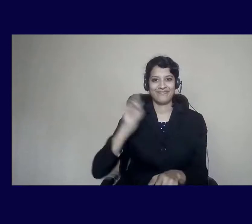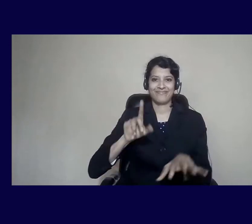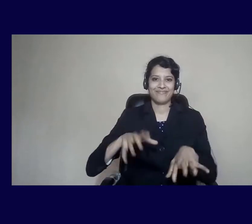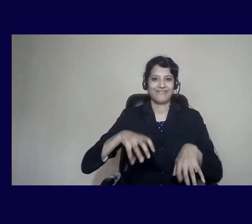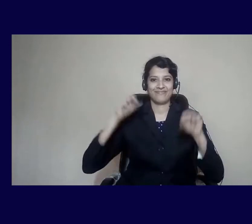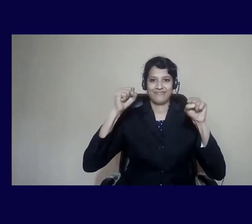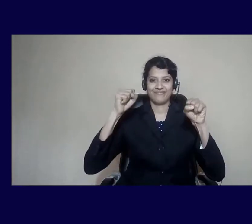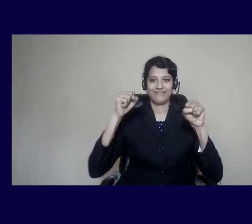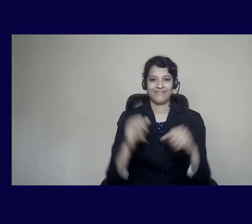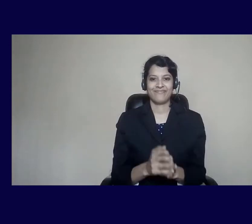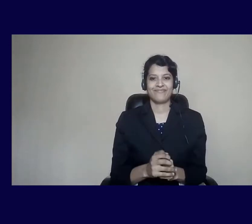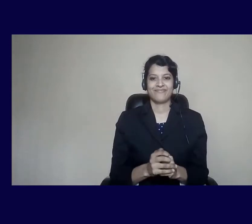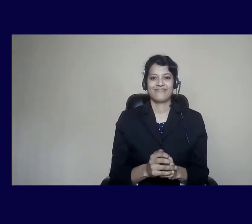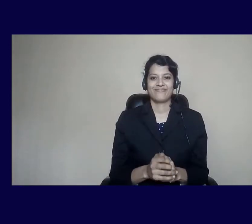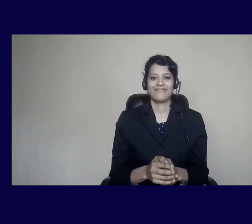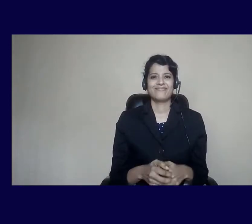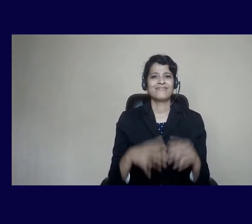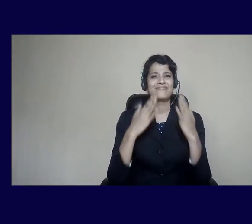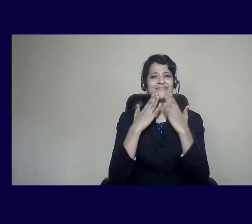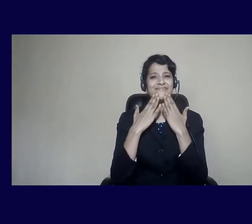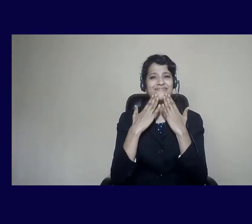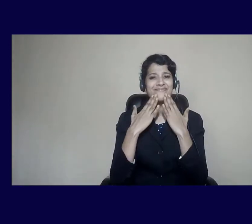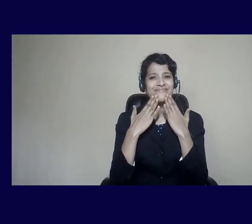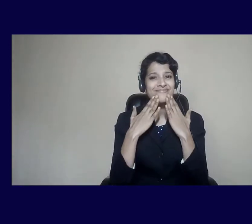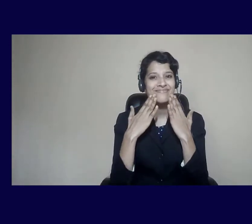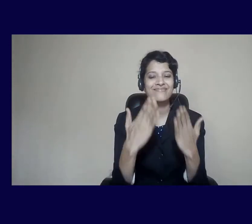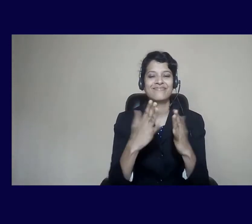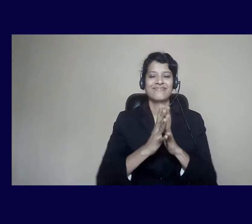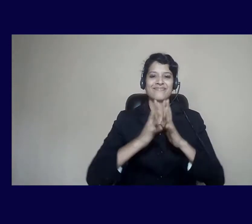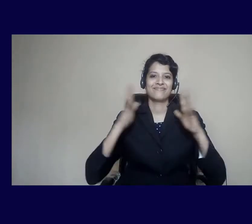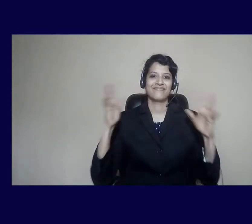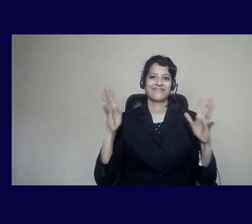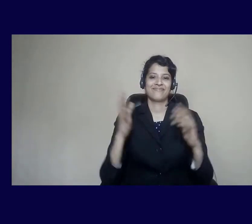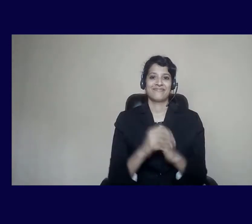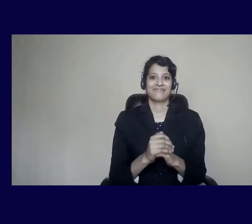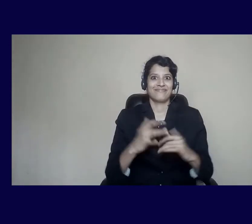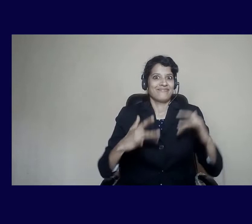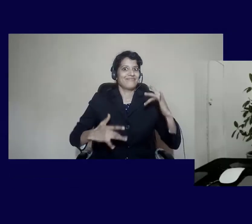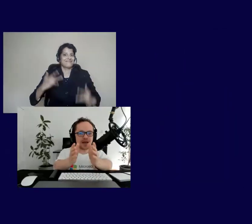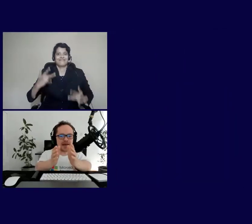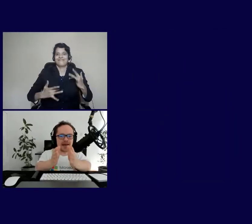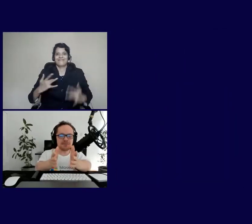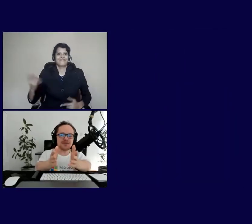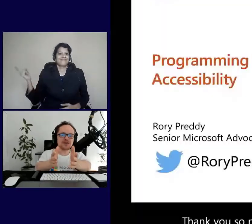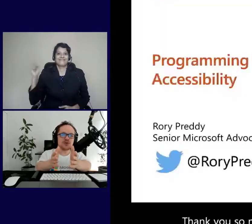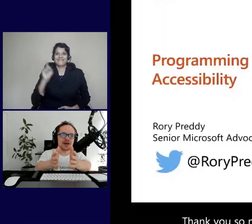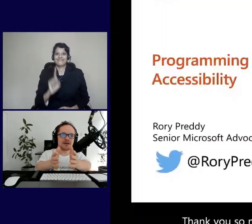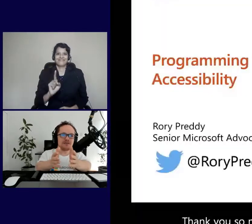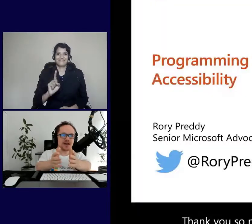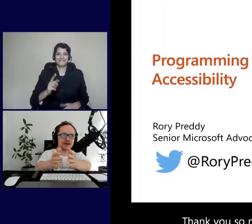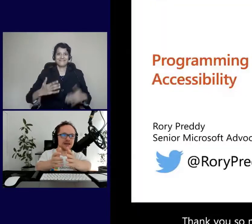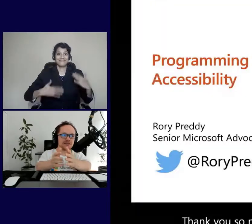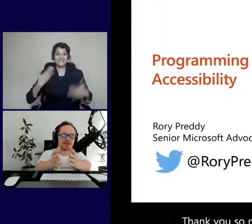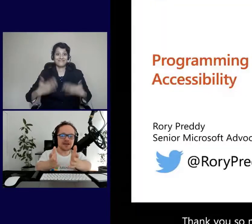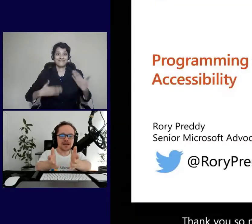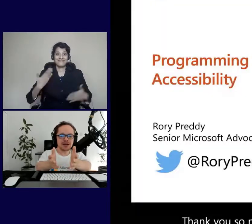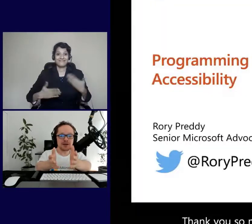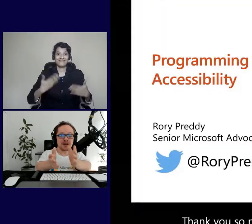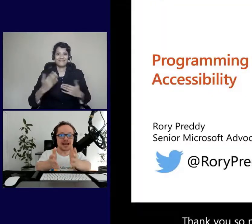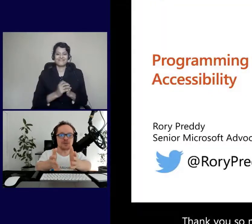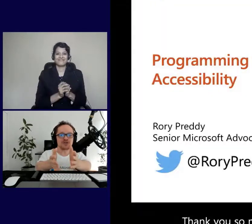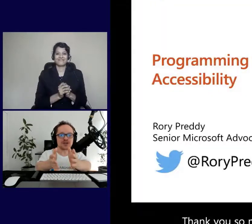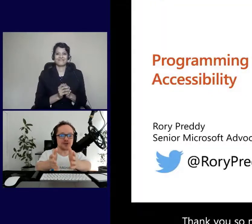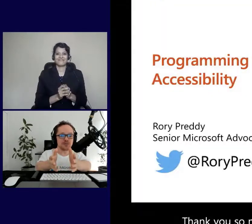Thank you so much. And it's so exciting to be here. And I'm so happy that you have a sign